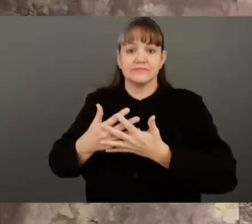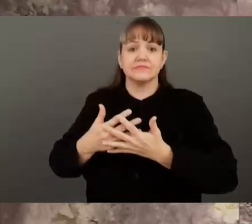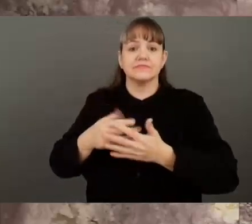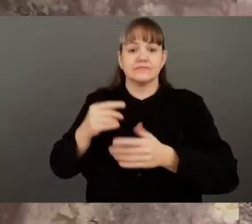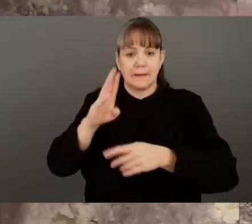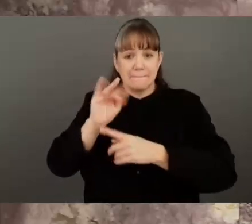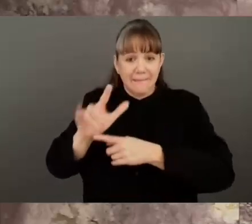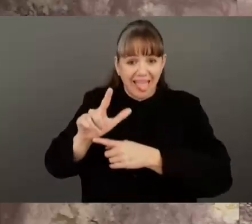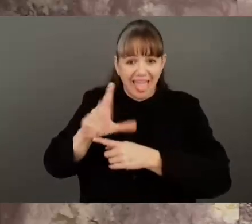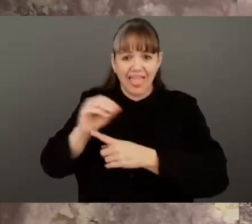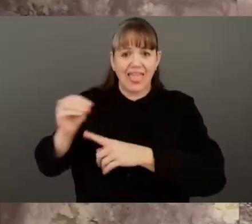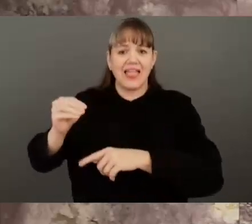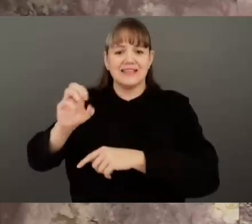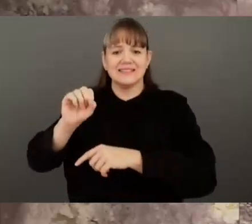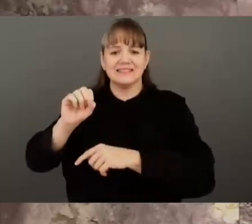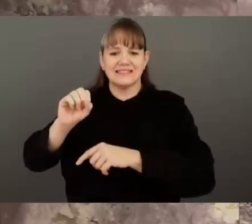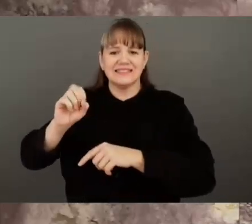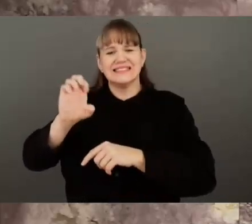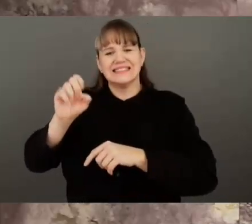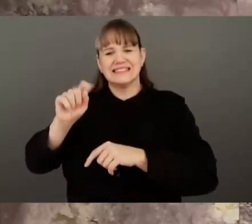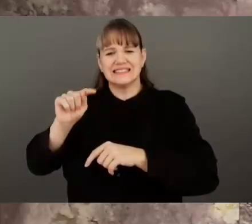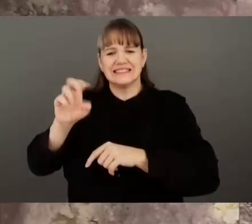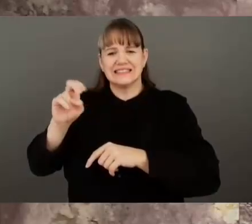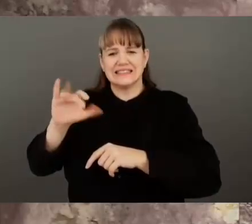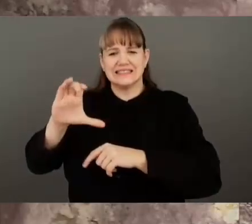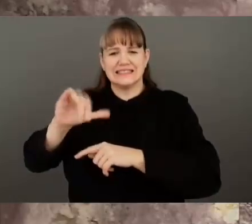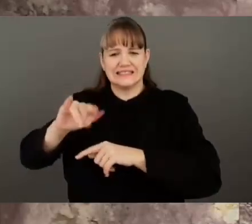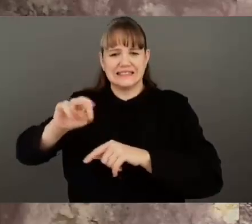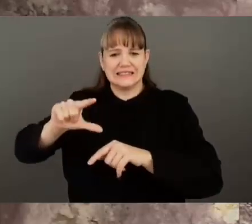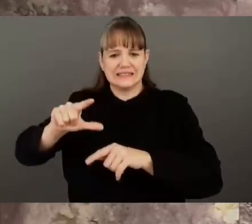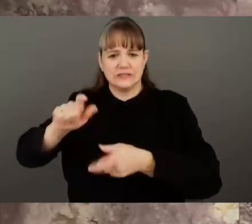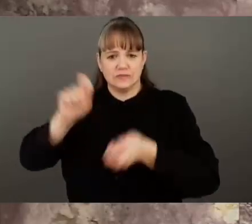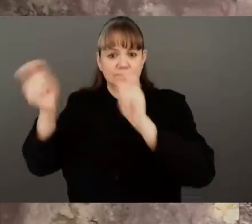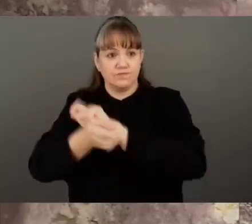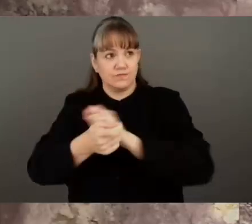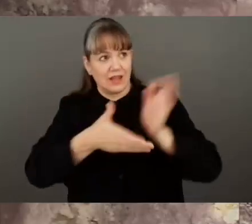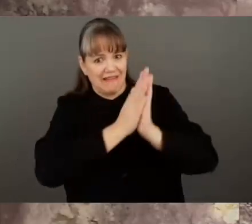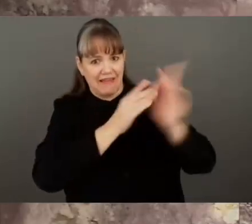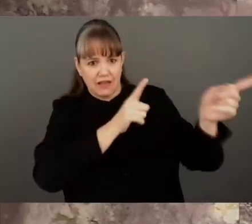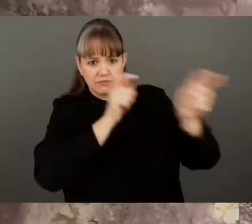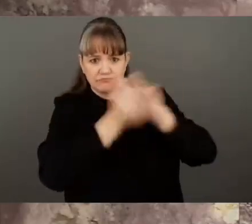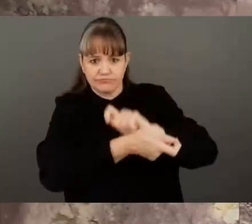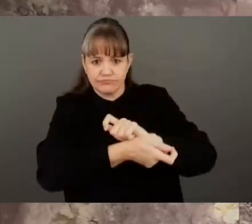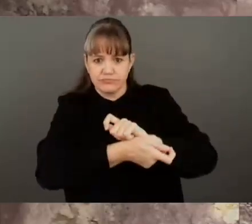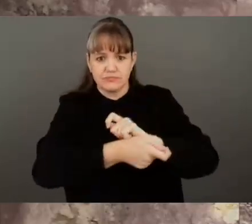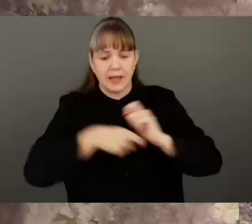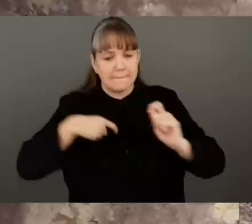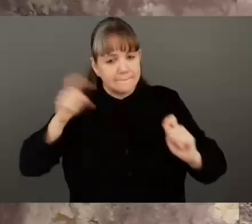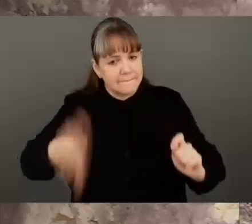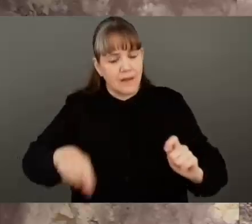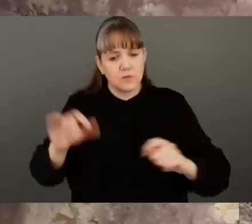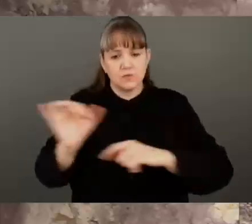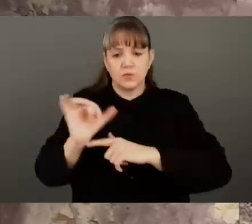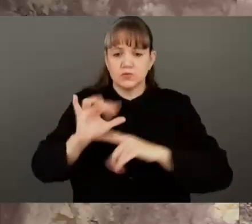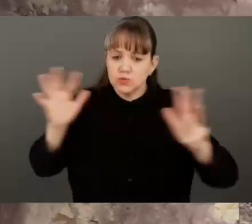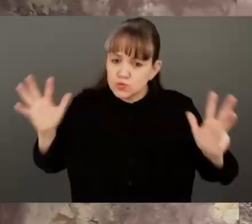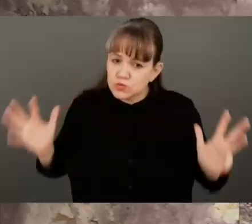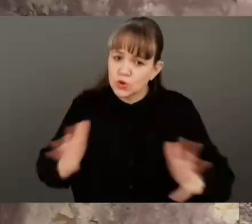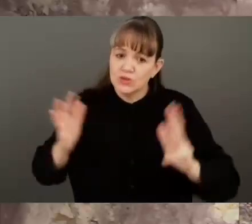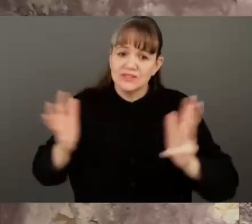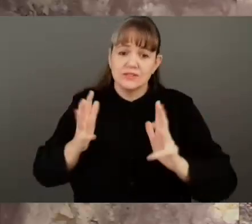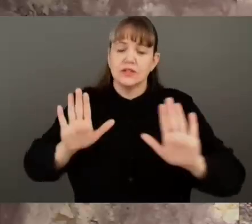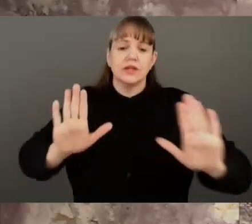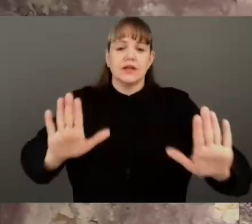this opportunity to urge... Thank you. I must take this opportunity. This is really important,